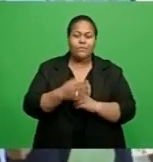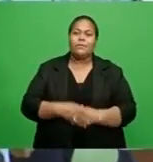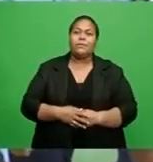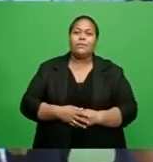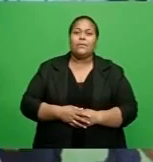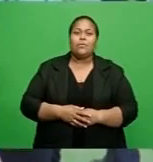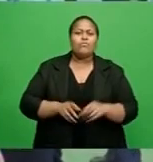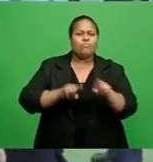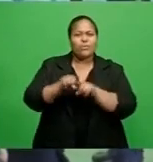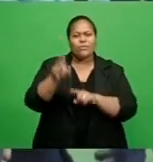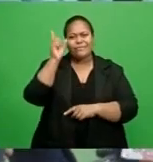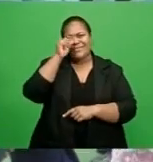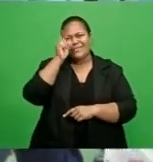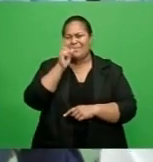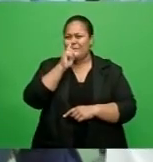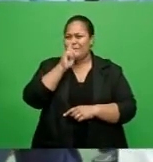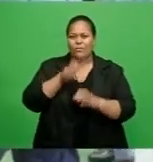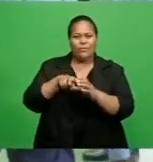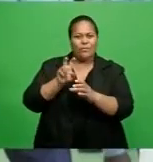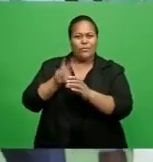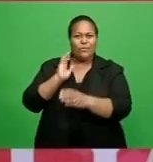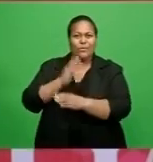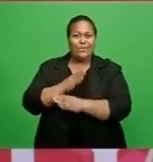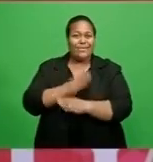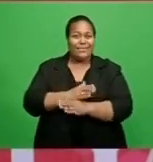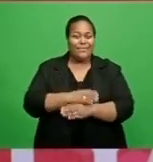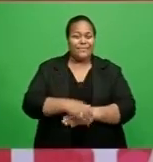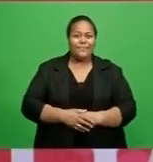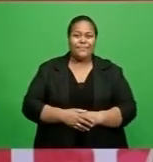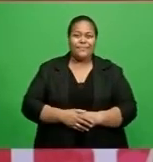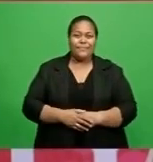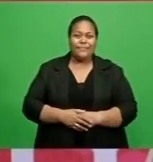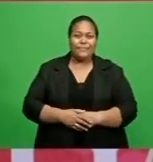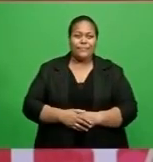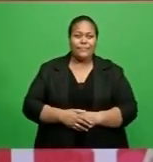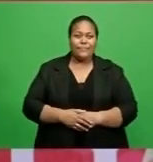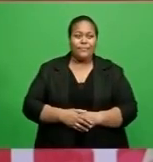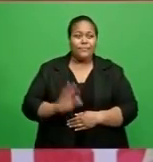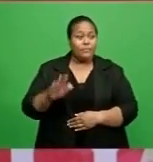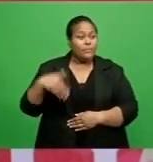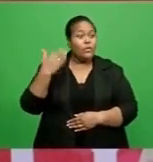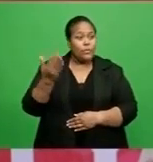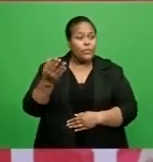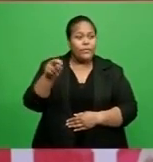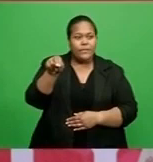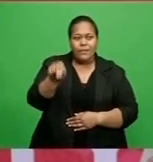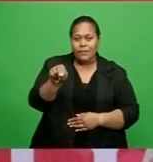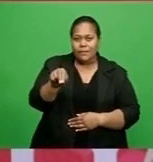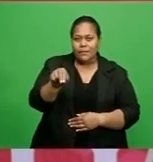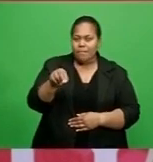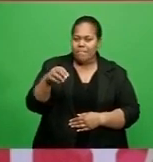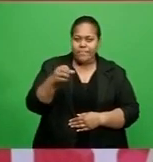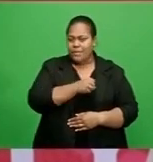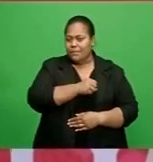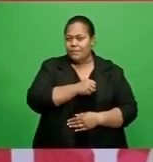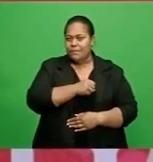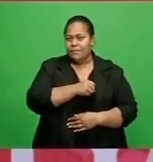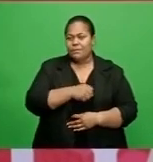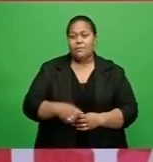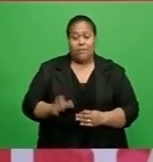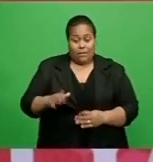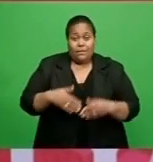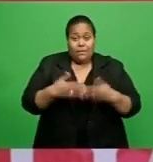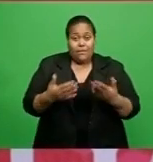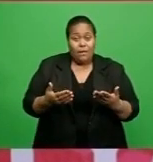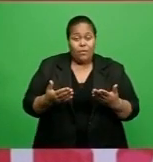Fijians are losing their jobs. It was always necessary, but especially now, when